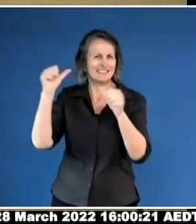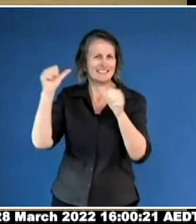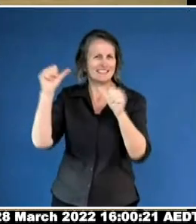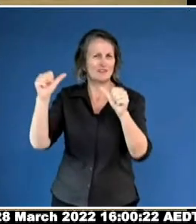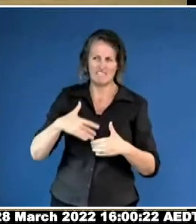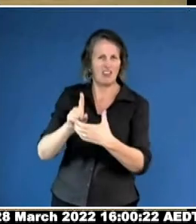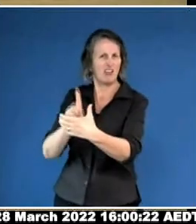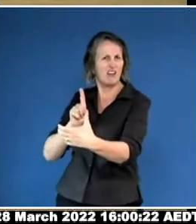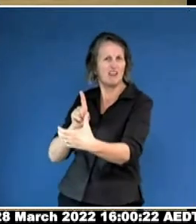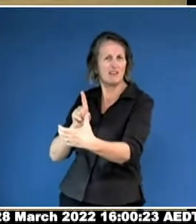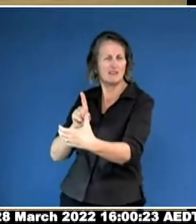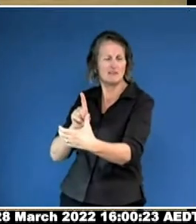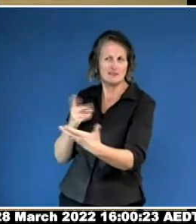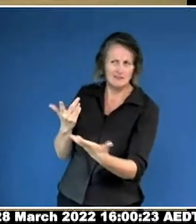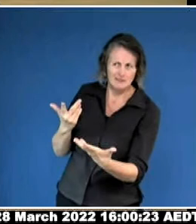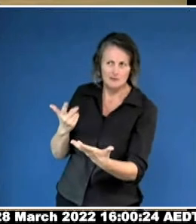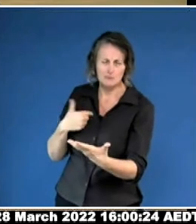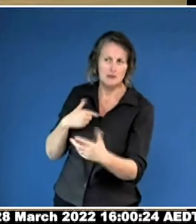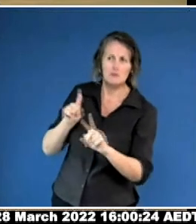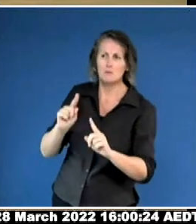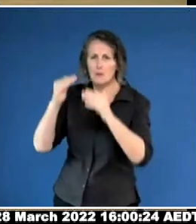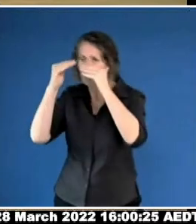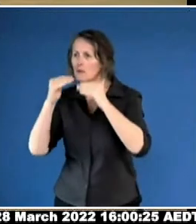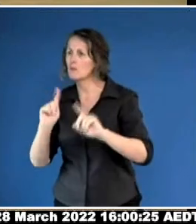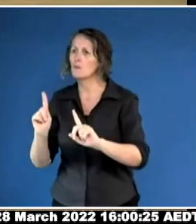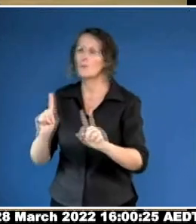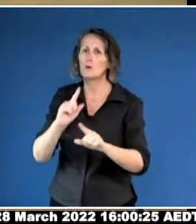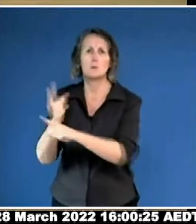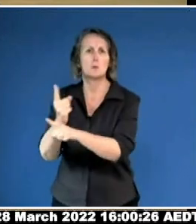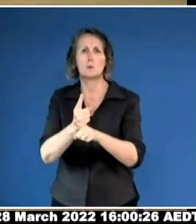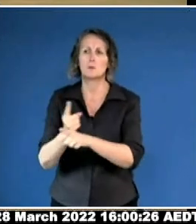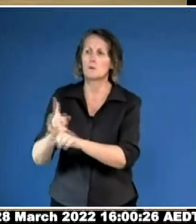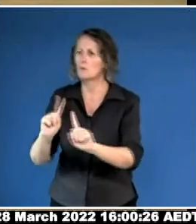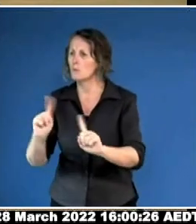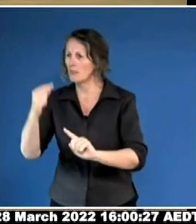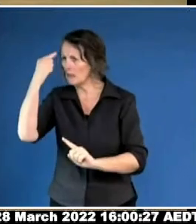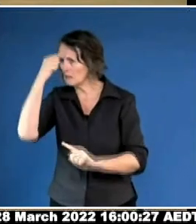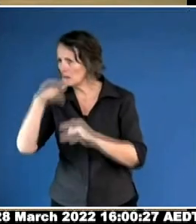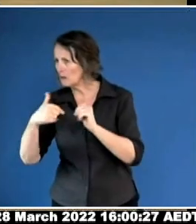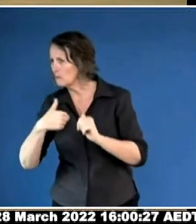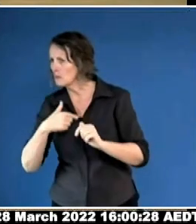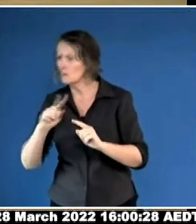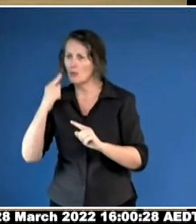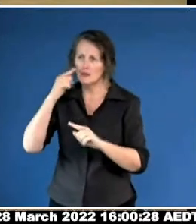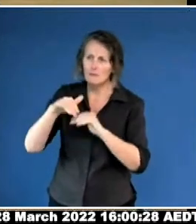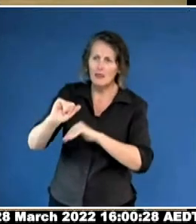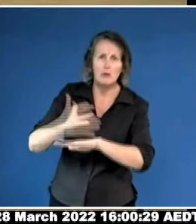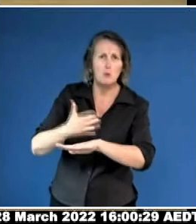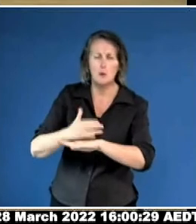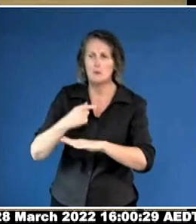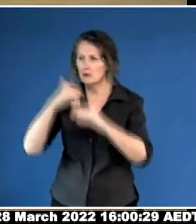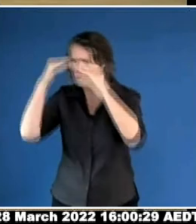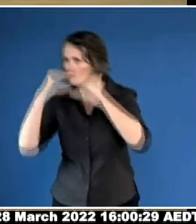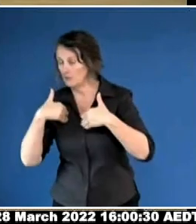I feel that I am separate from the team of support workers, and it leaves me guessing and wondering what the team of workers actually think about their work environment or their